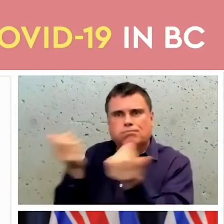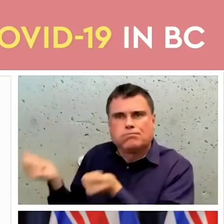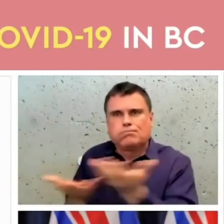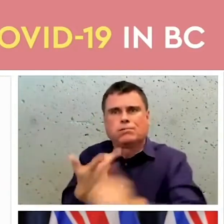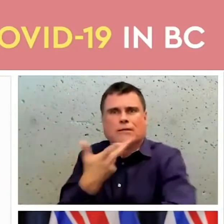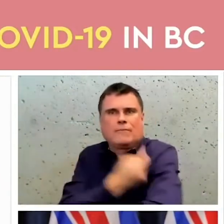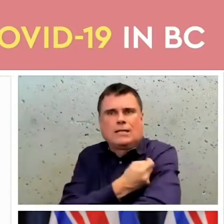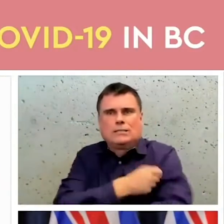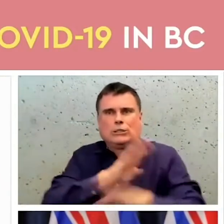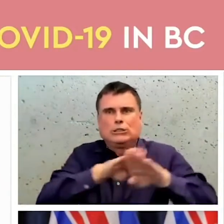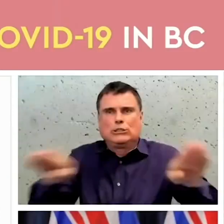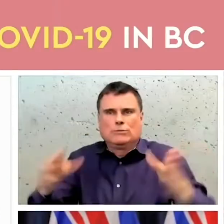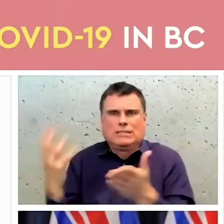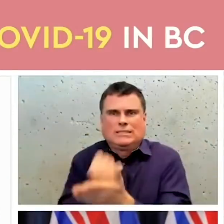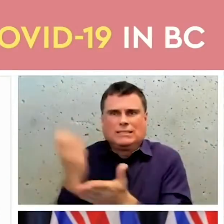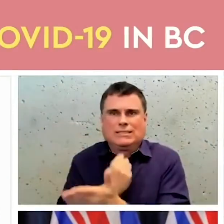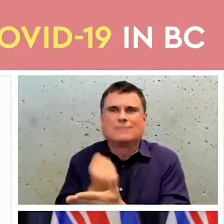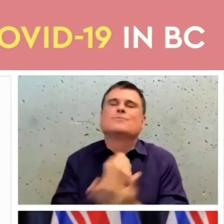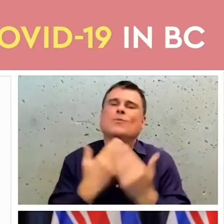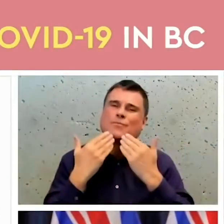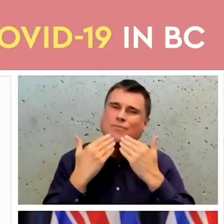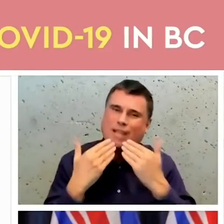much.